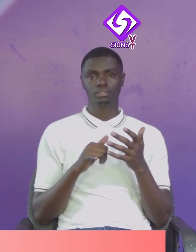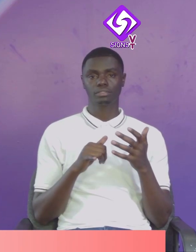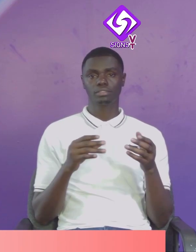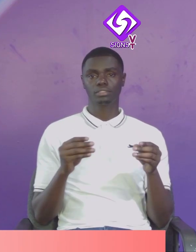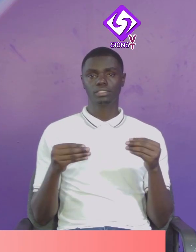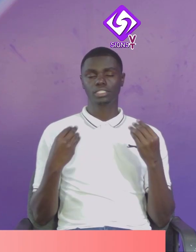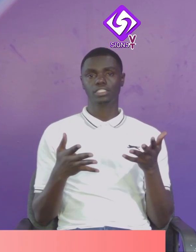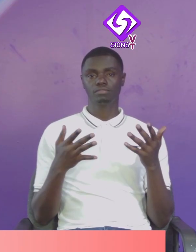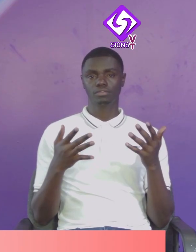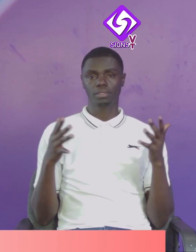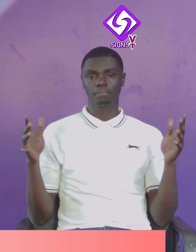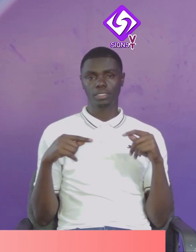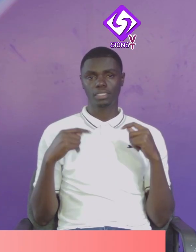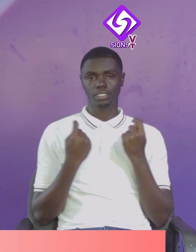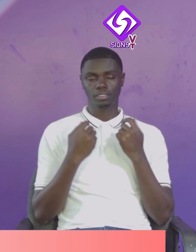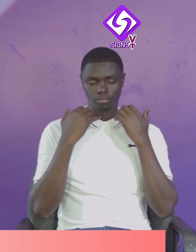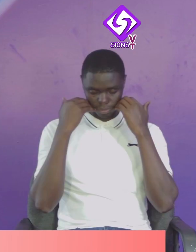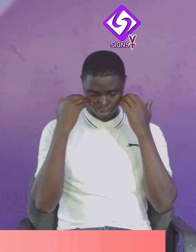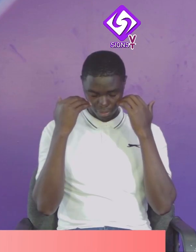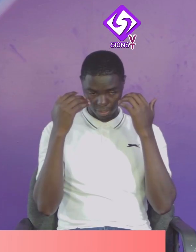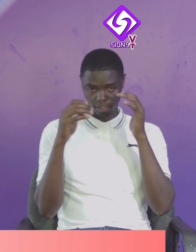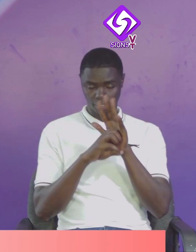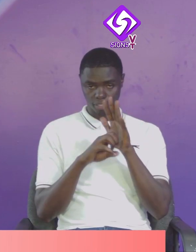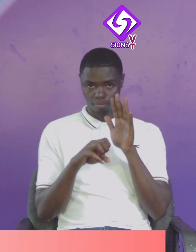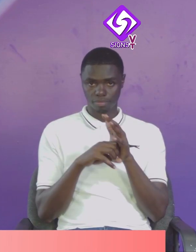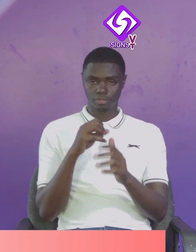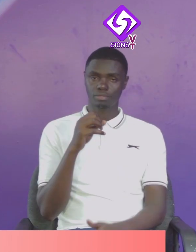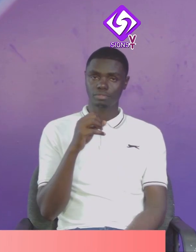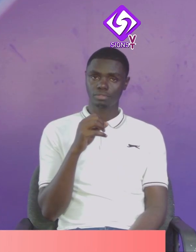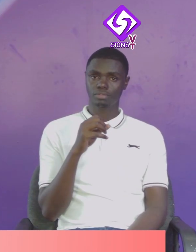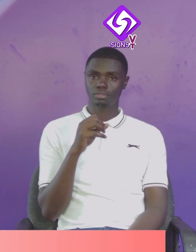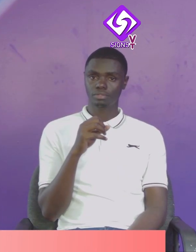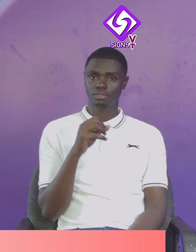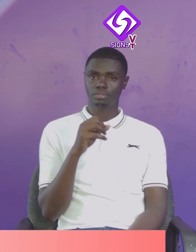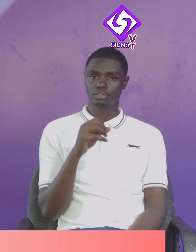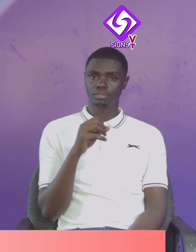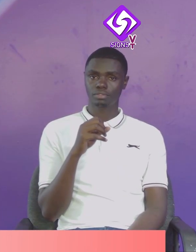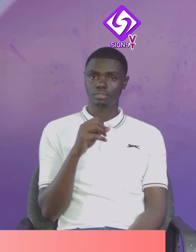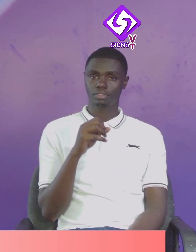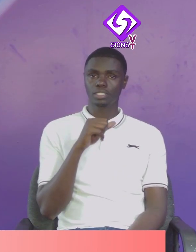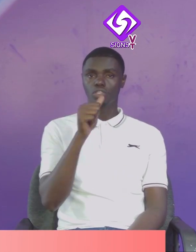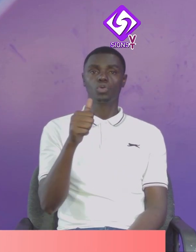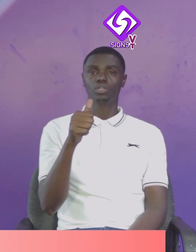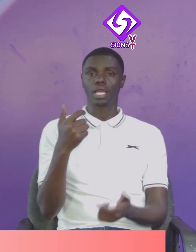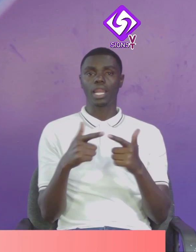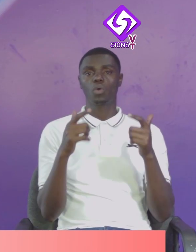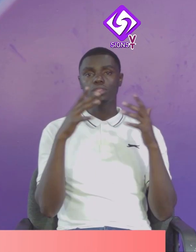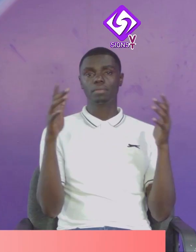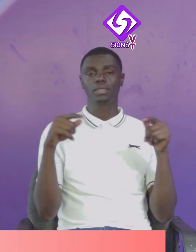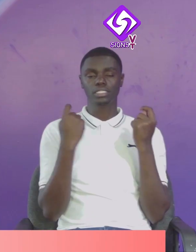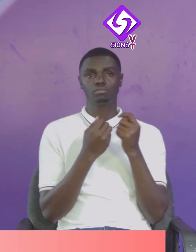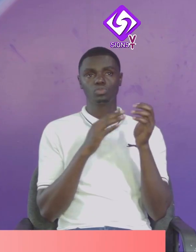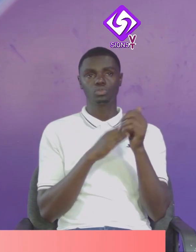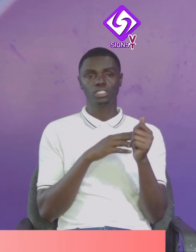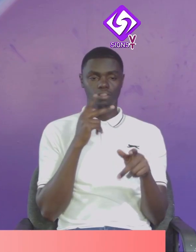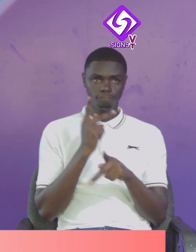headache. It is like the Brentford and the Brighton of the English Premier League. Of the Premier They League. don't let the big boys sleep. Right. They keep them